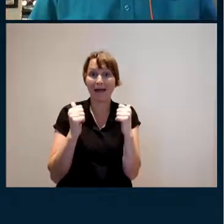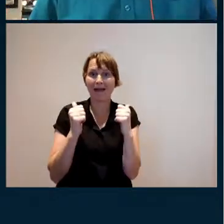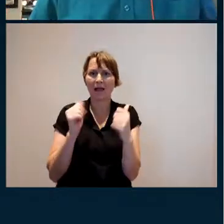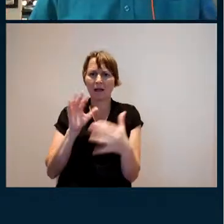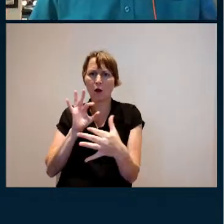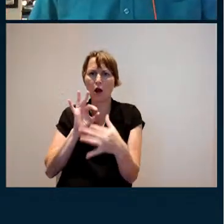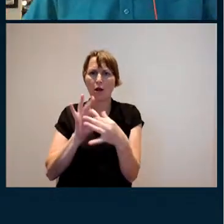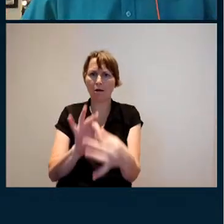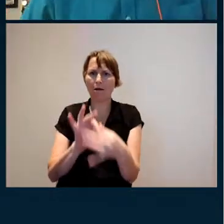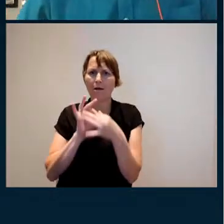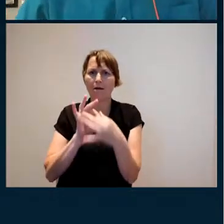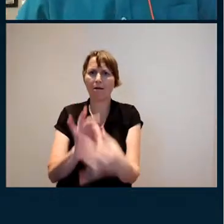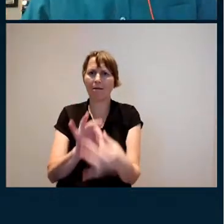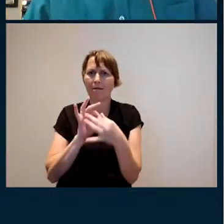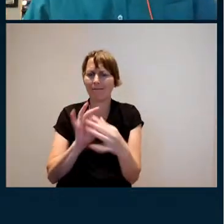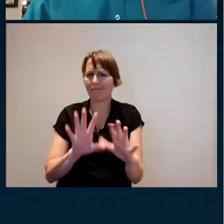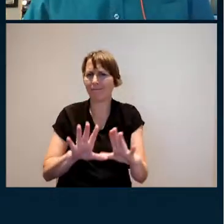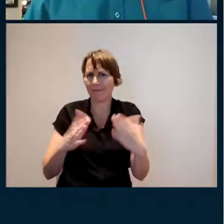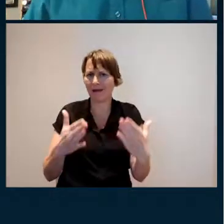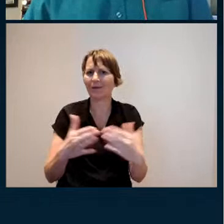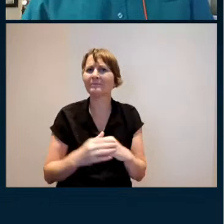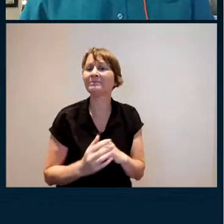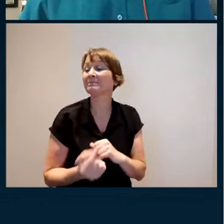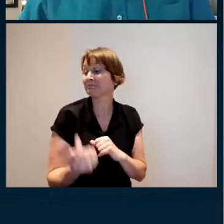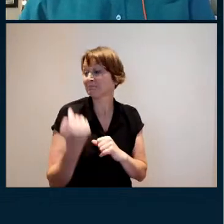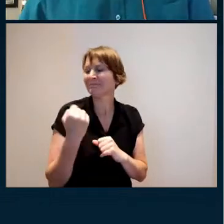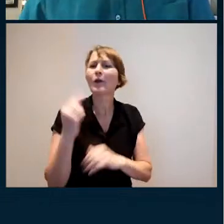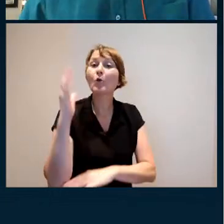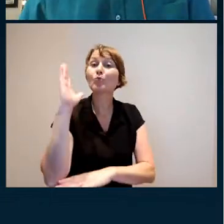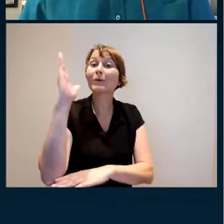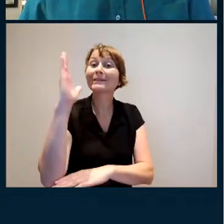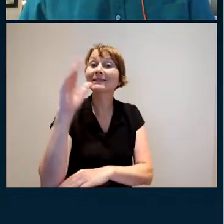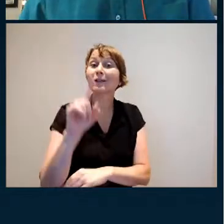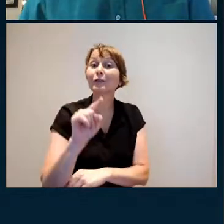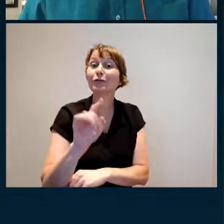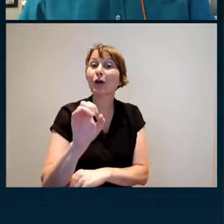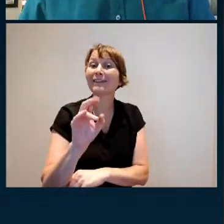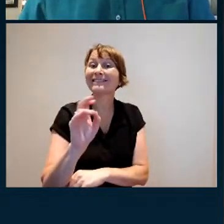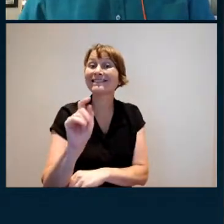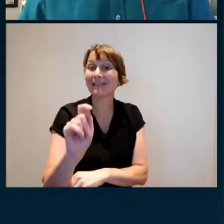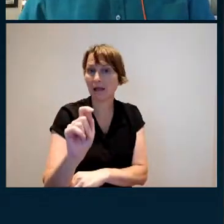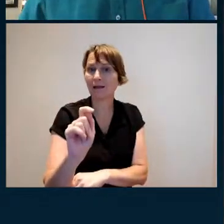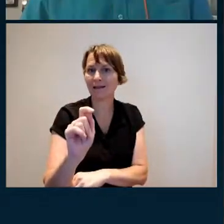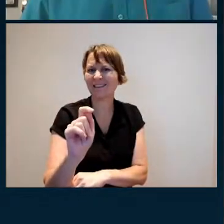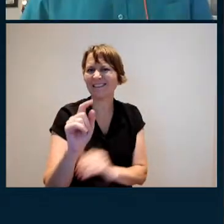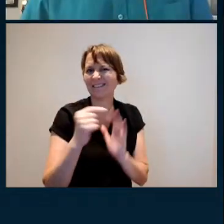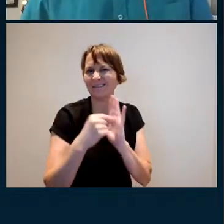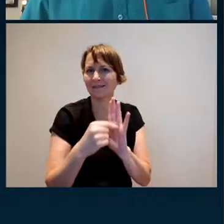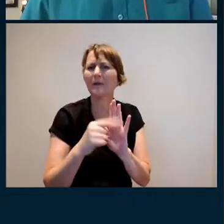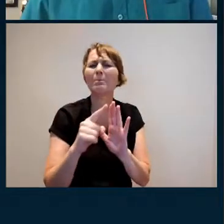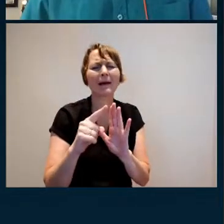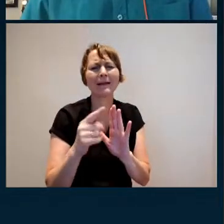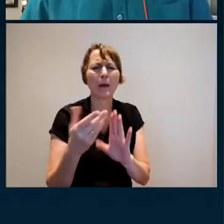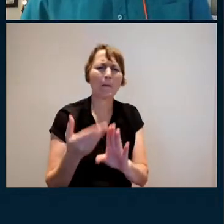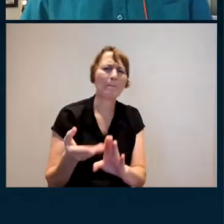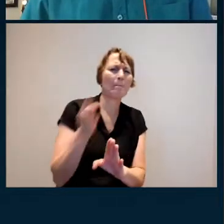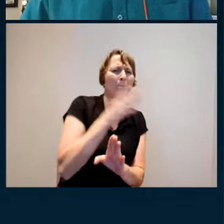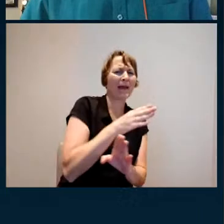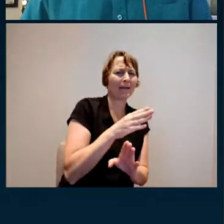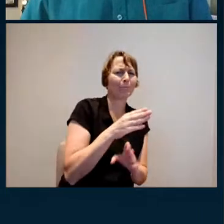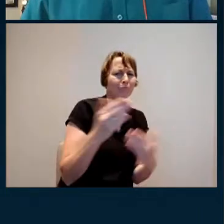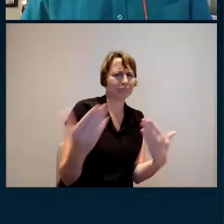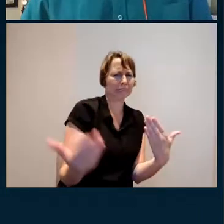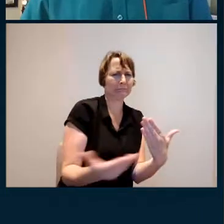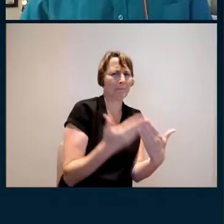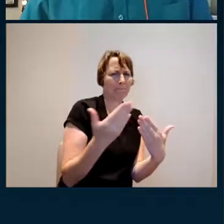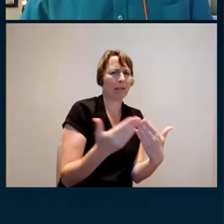Conf presentation. What I want to do actually is start with a simpler case. So I want to start with, let's make sure,